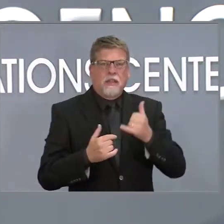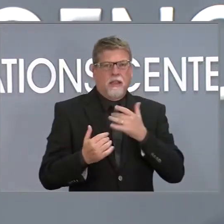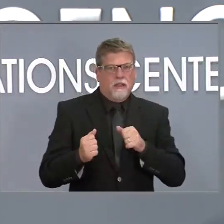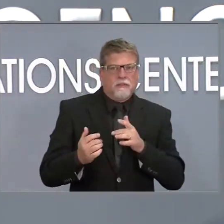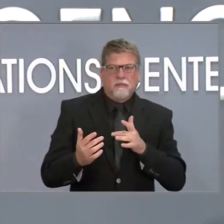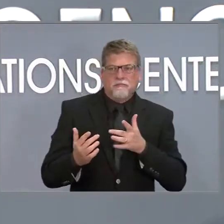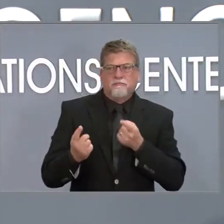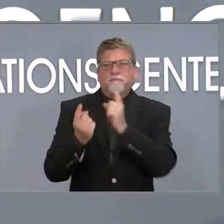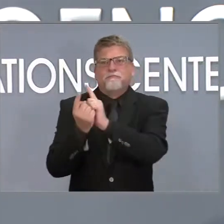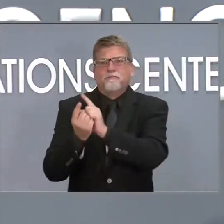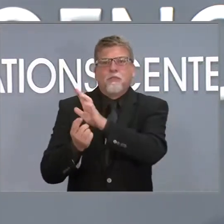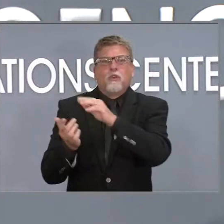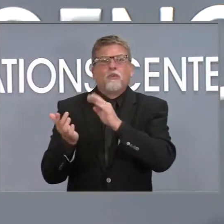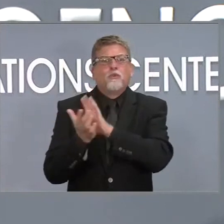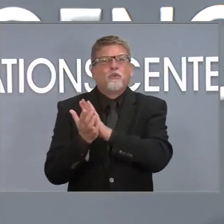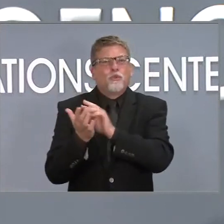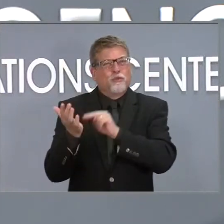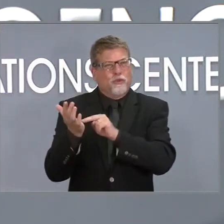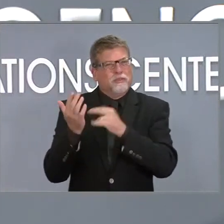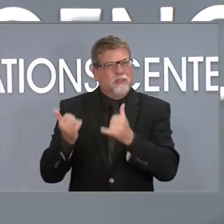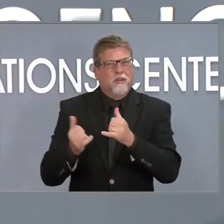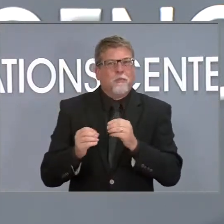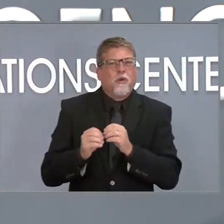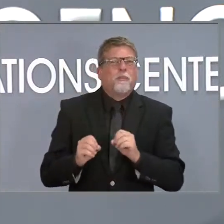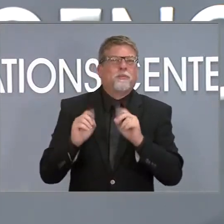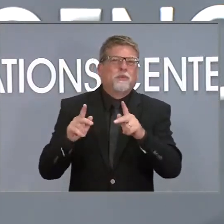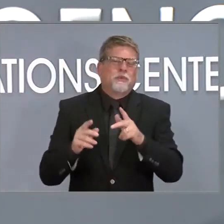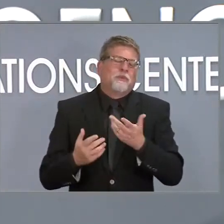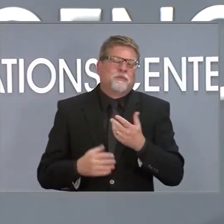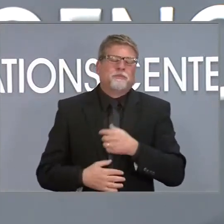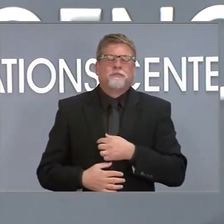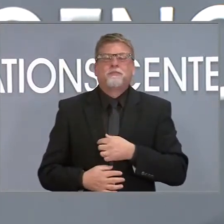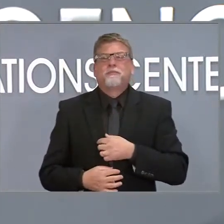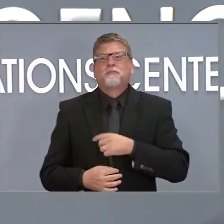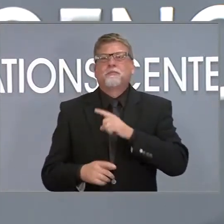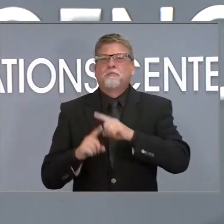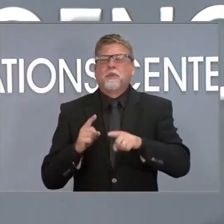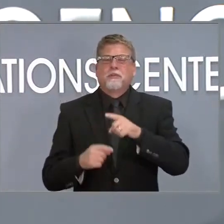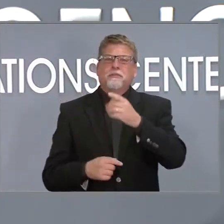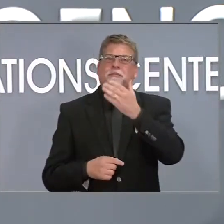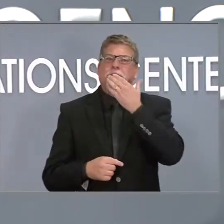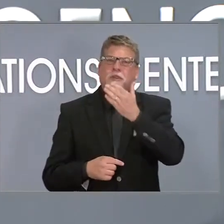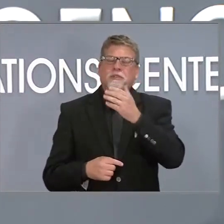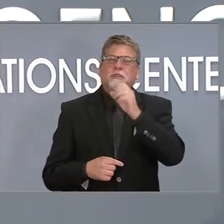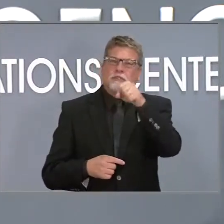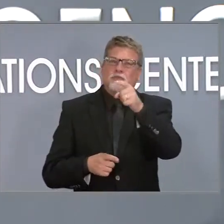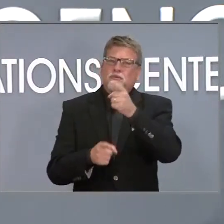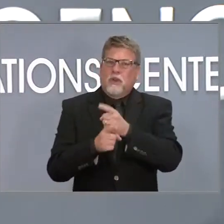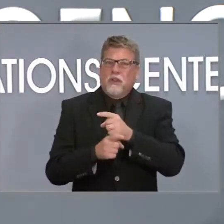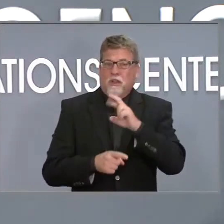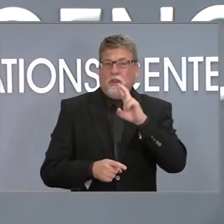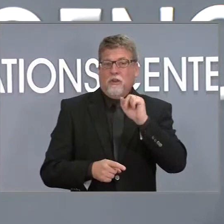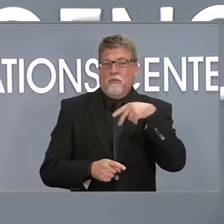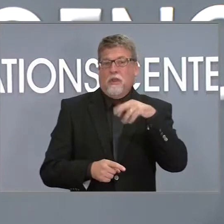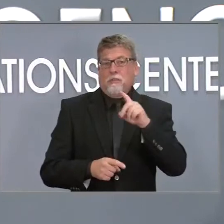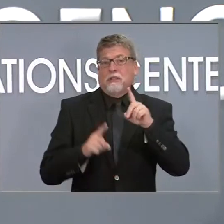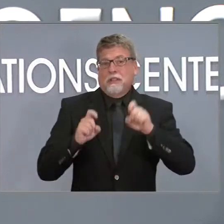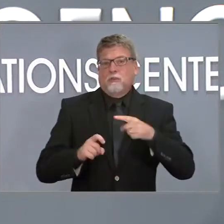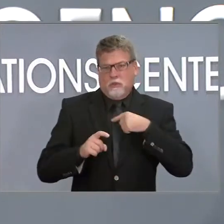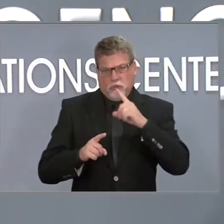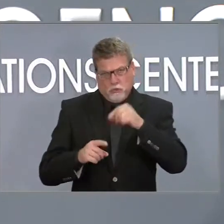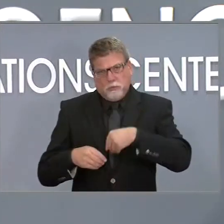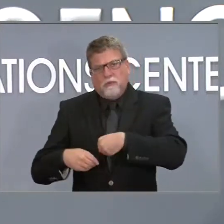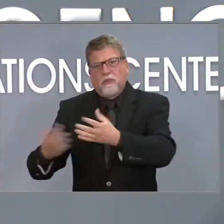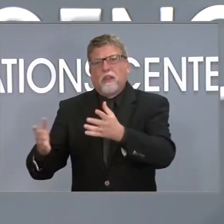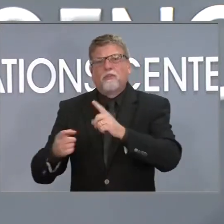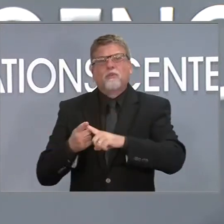are getting rapid tests, including making sure that we are at the state are giving those to our public health departments, making sure some of our